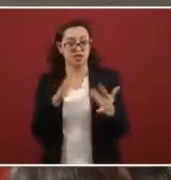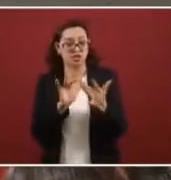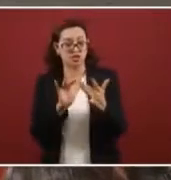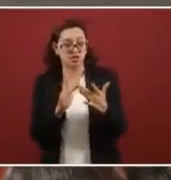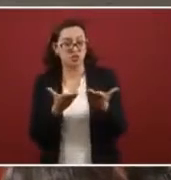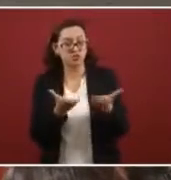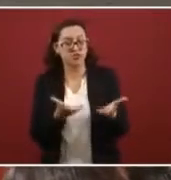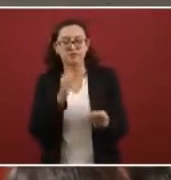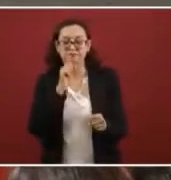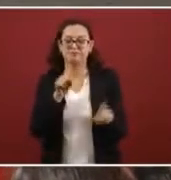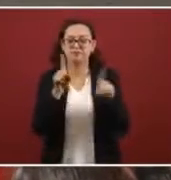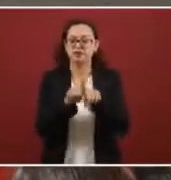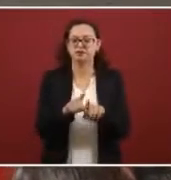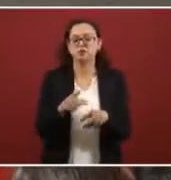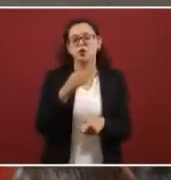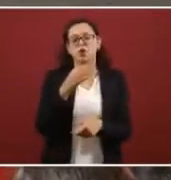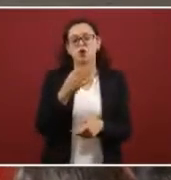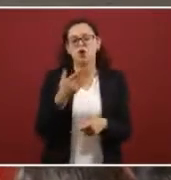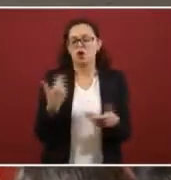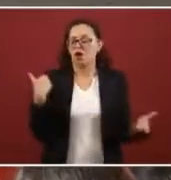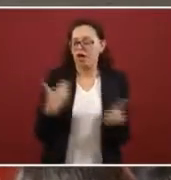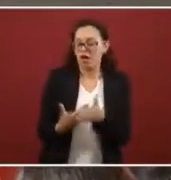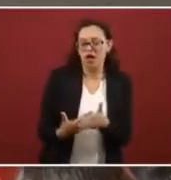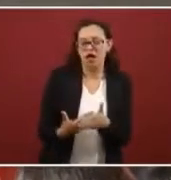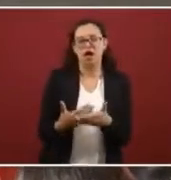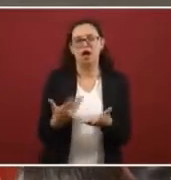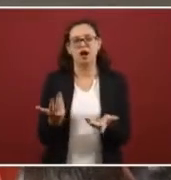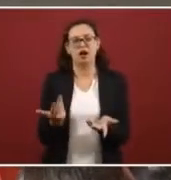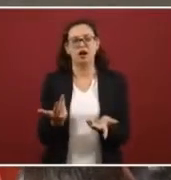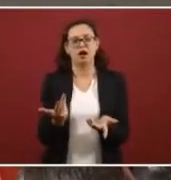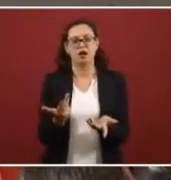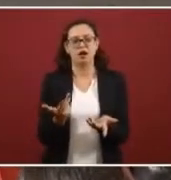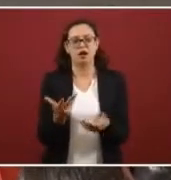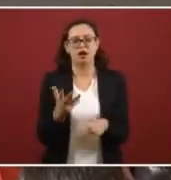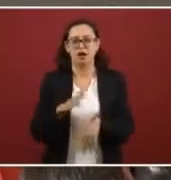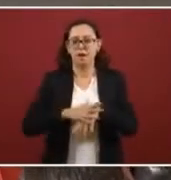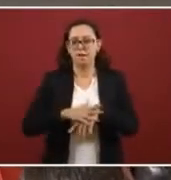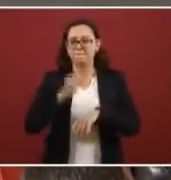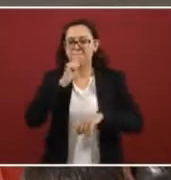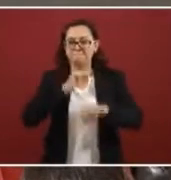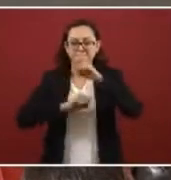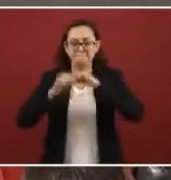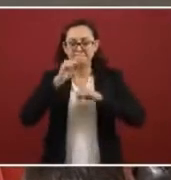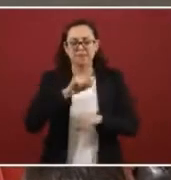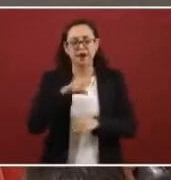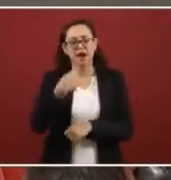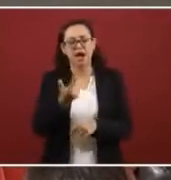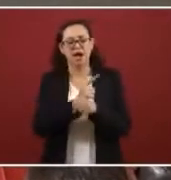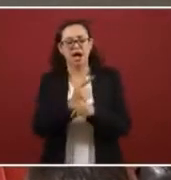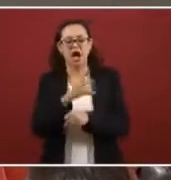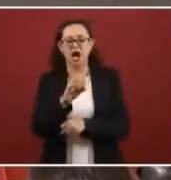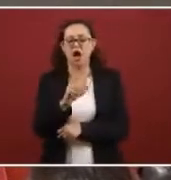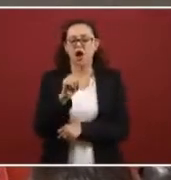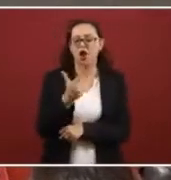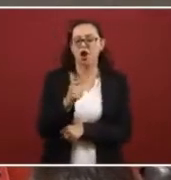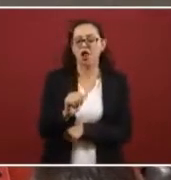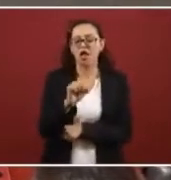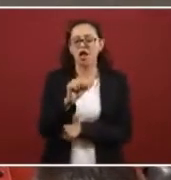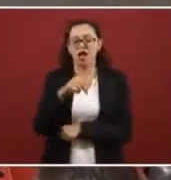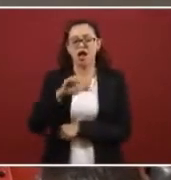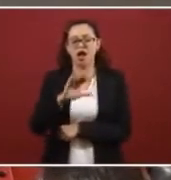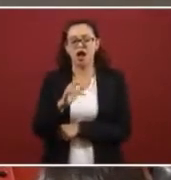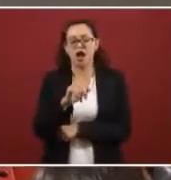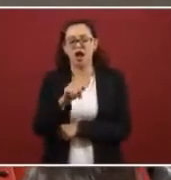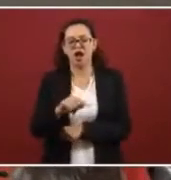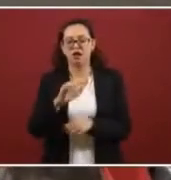information do they have on him? And that in the last few days, de que la licenciada Olga Sánchez Cordero podría